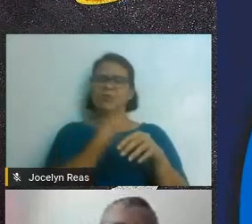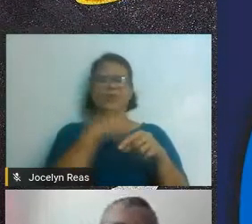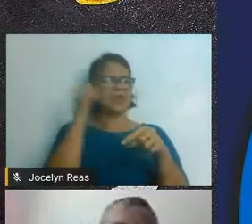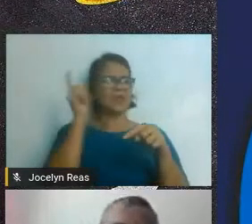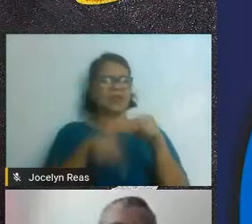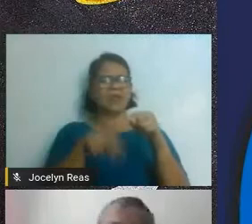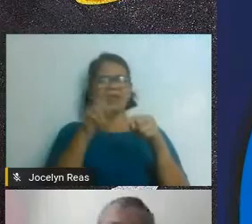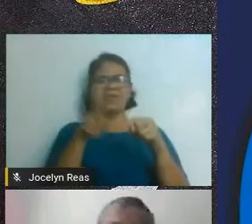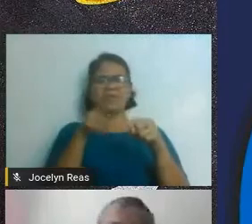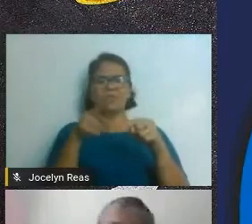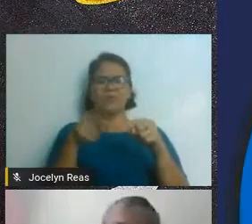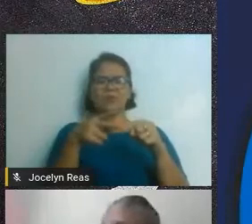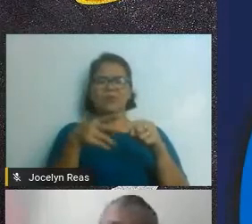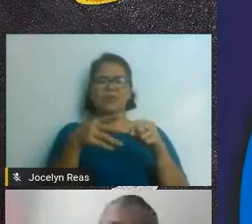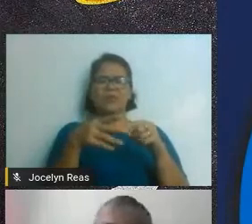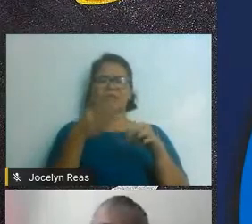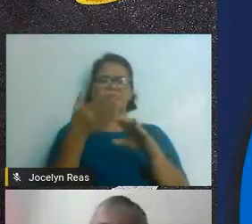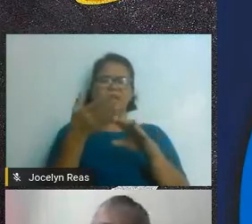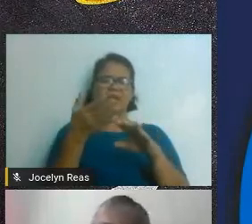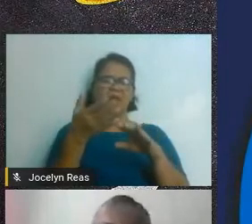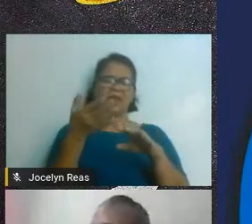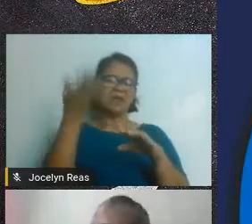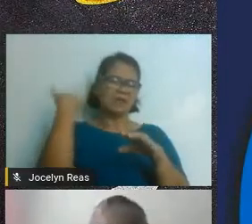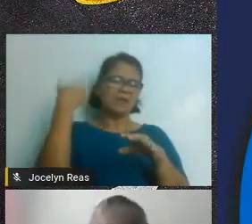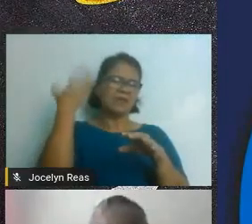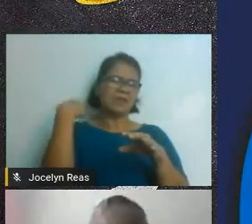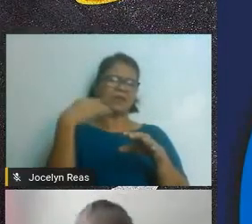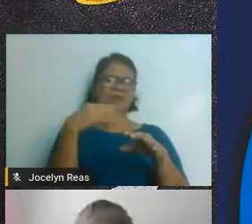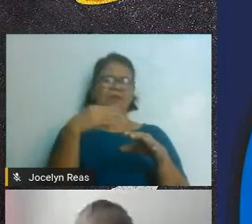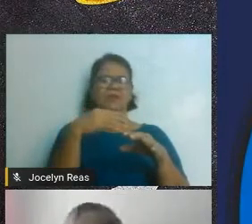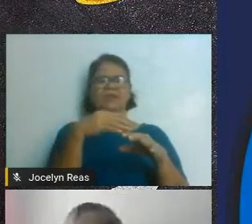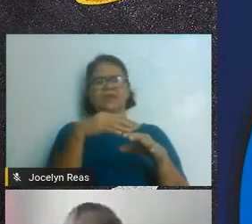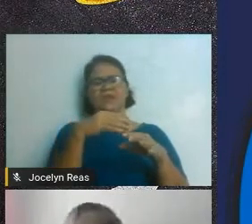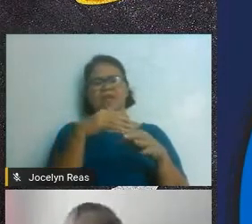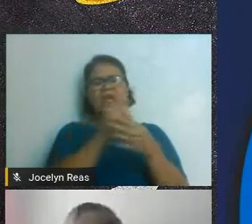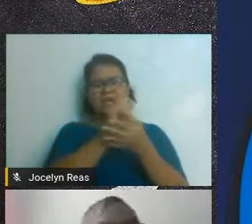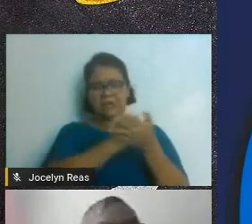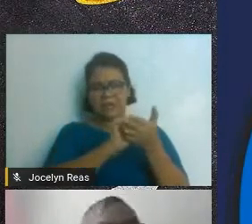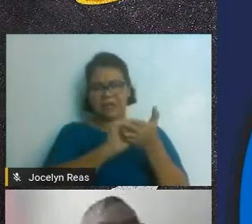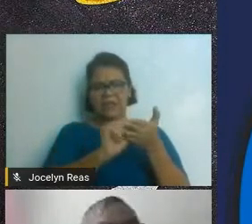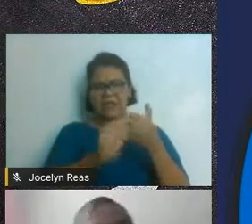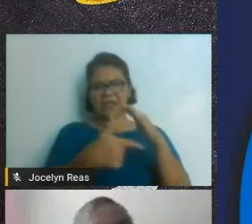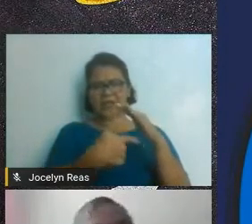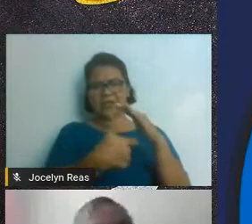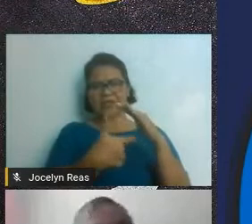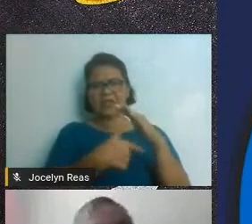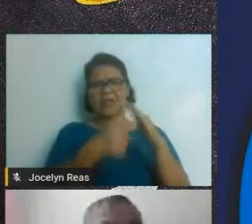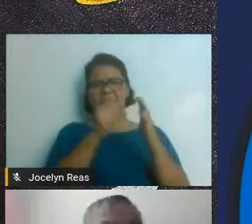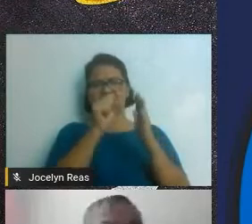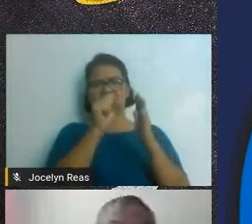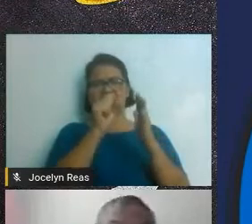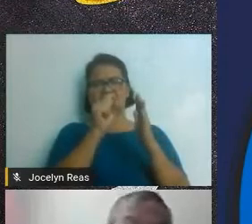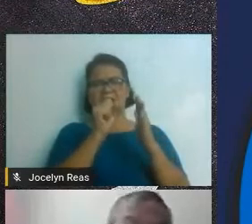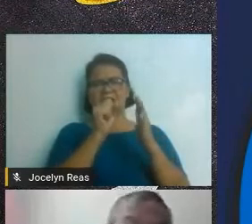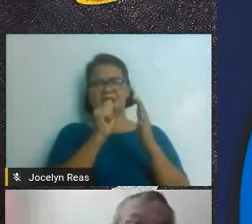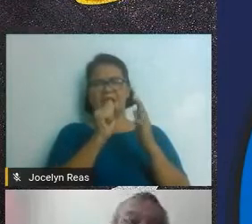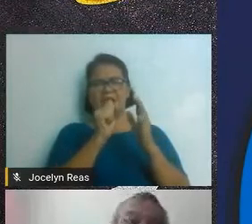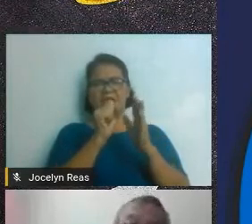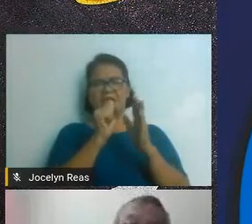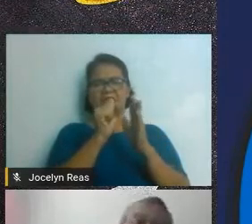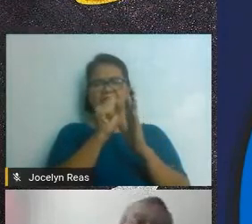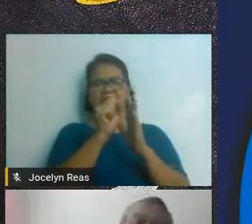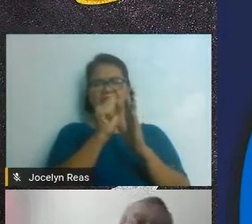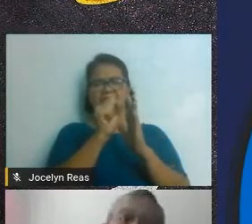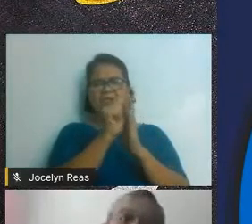in the pre-COVID-19 times. We have to perhaps make